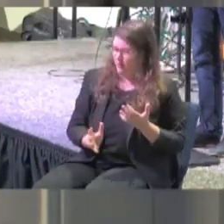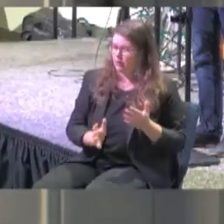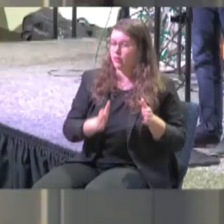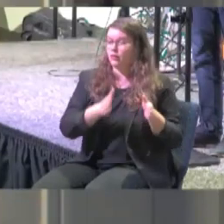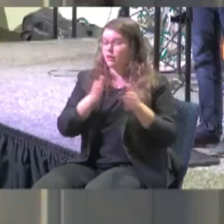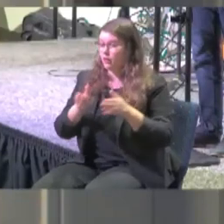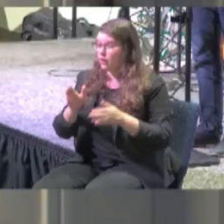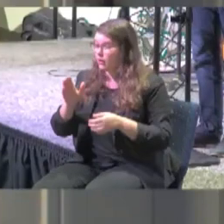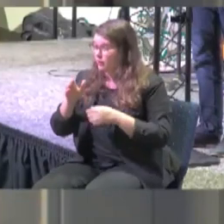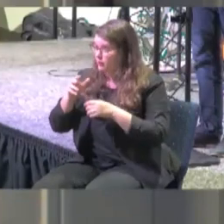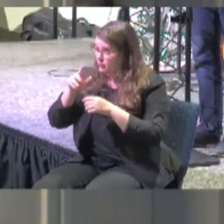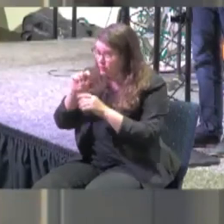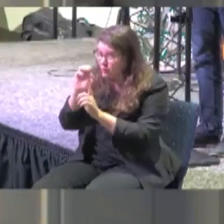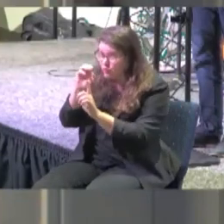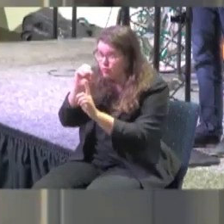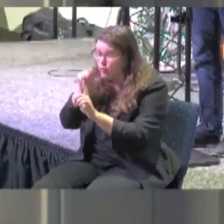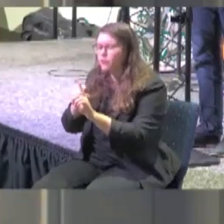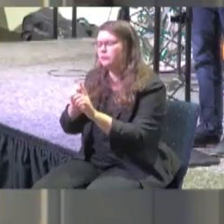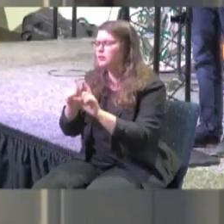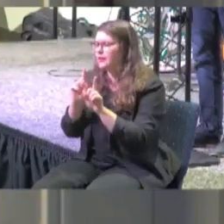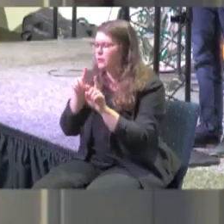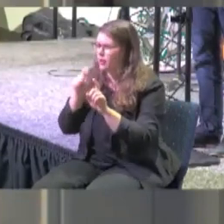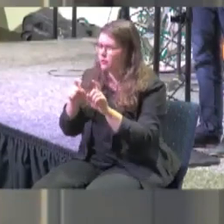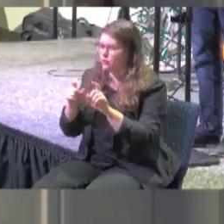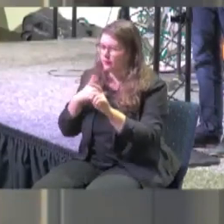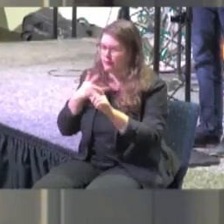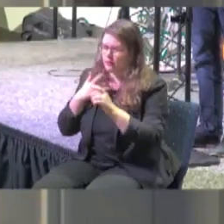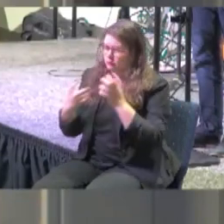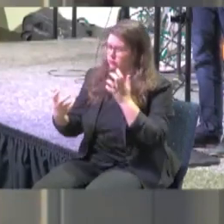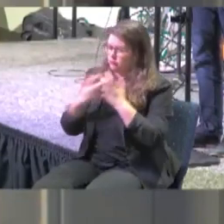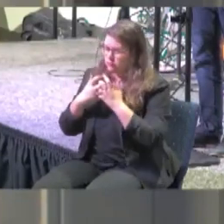translation is going to require a significant amount of